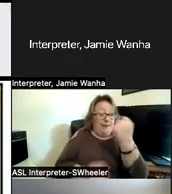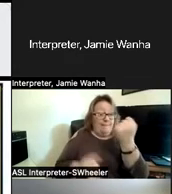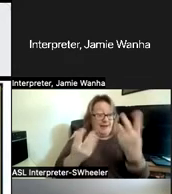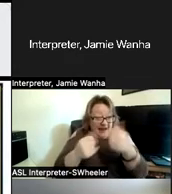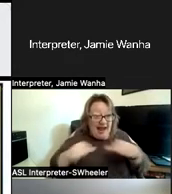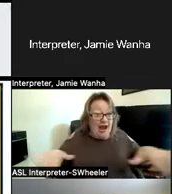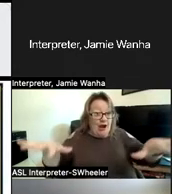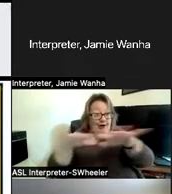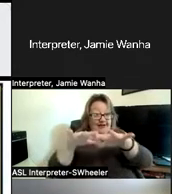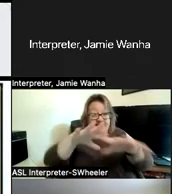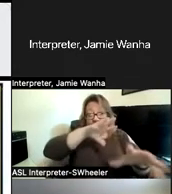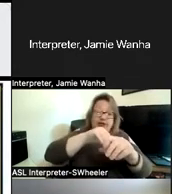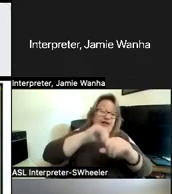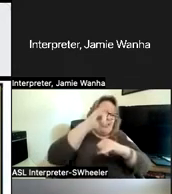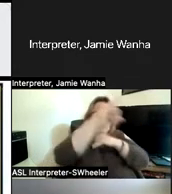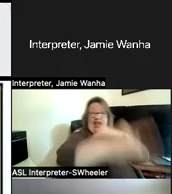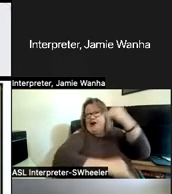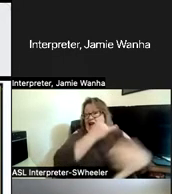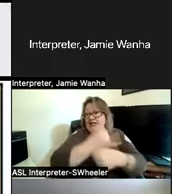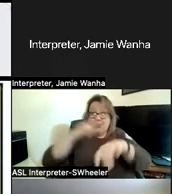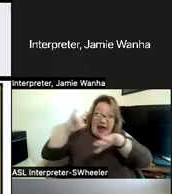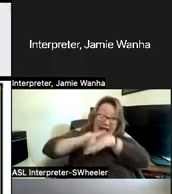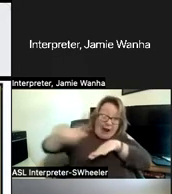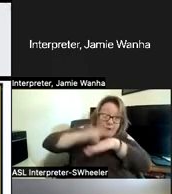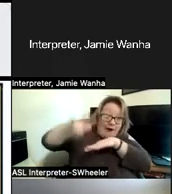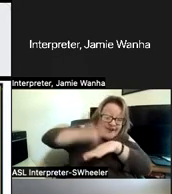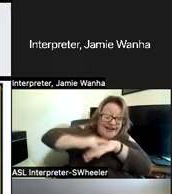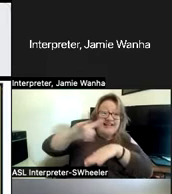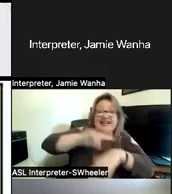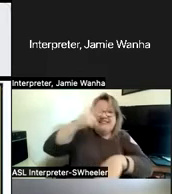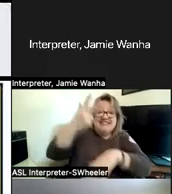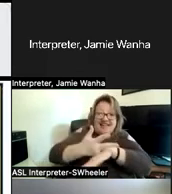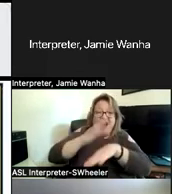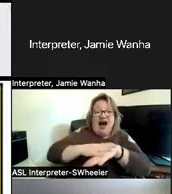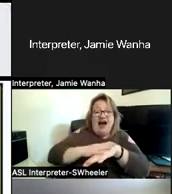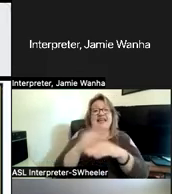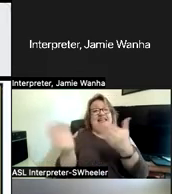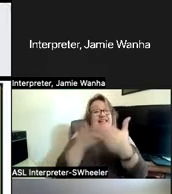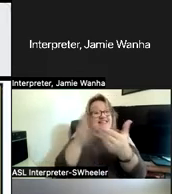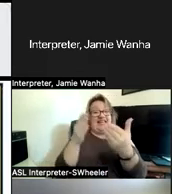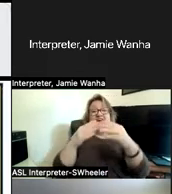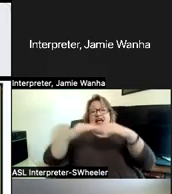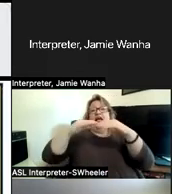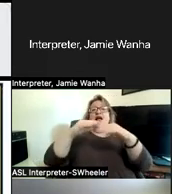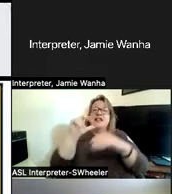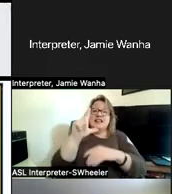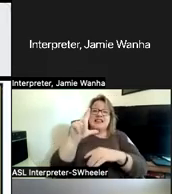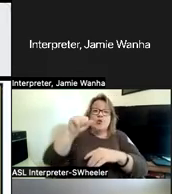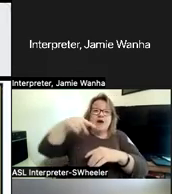entire international airport of San Diego, is sitting on liquefiable soil. So this is something that we